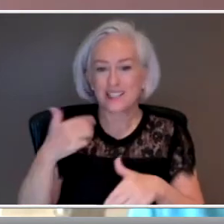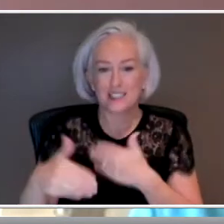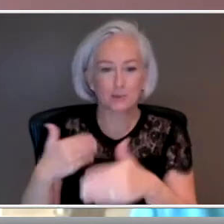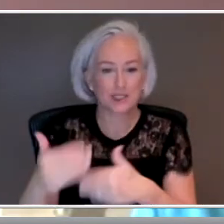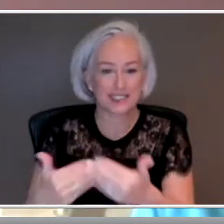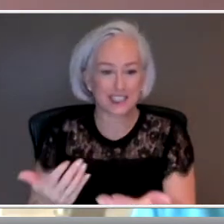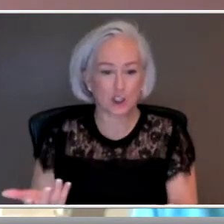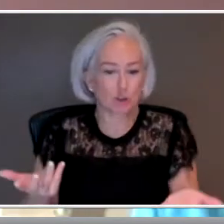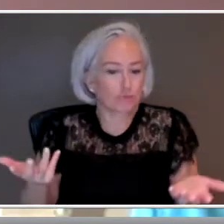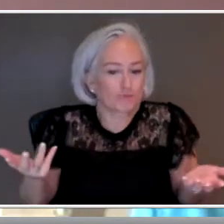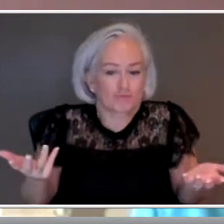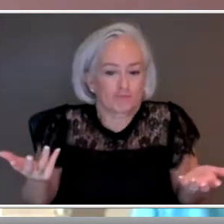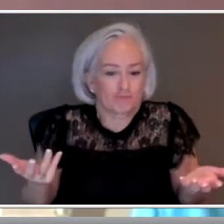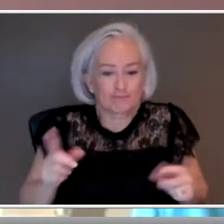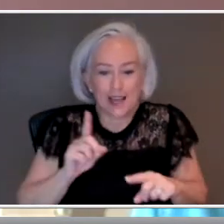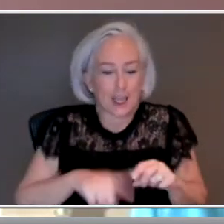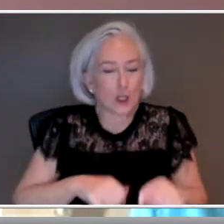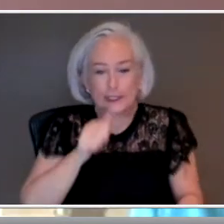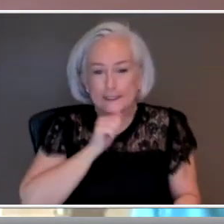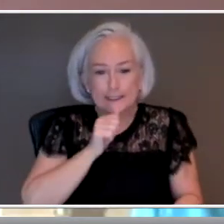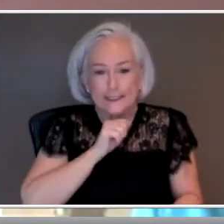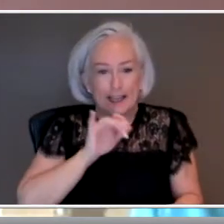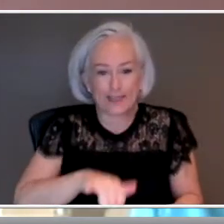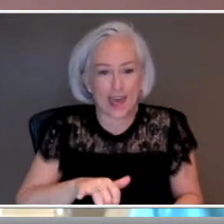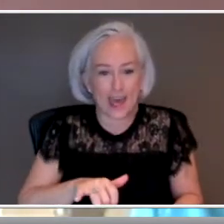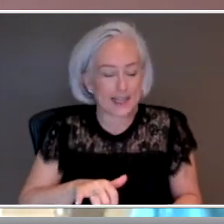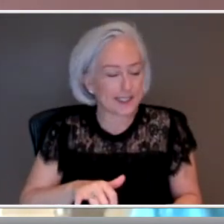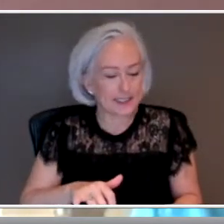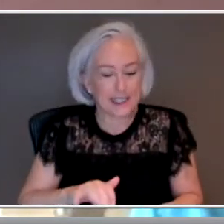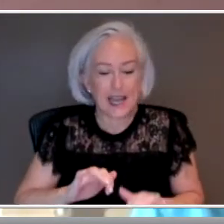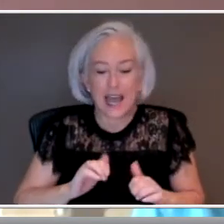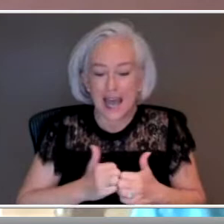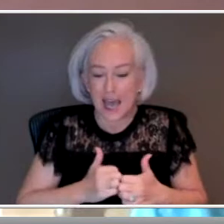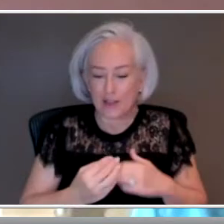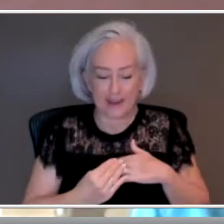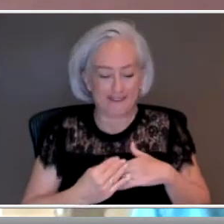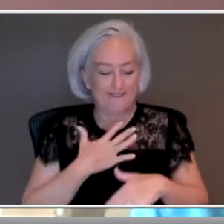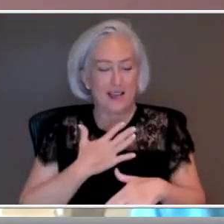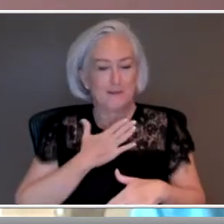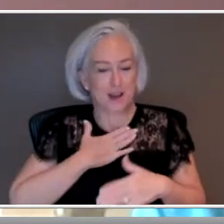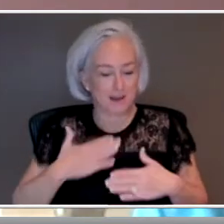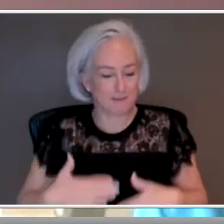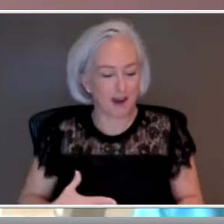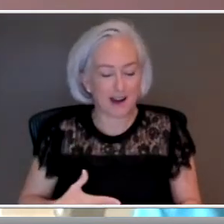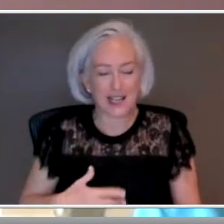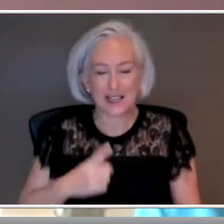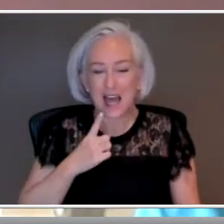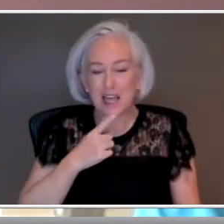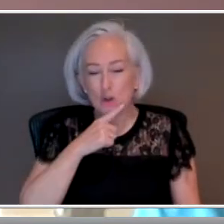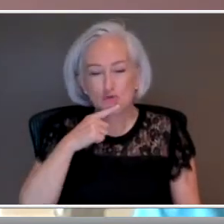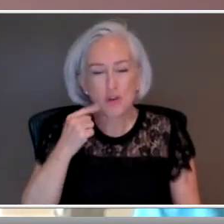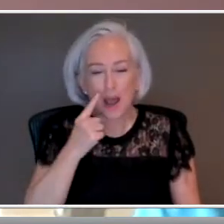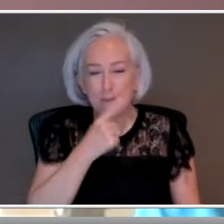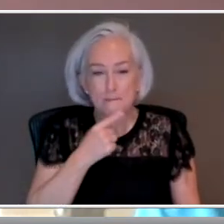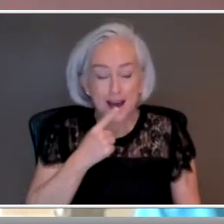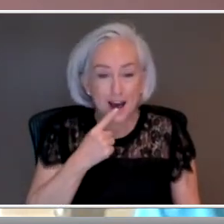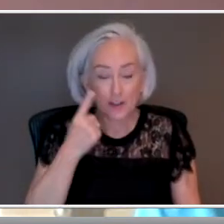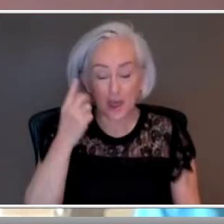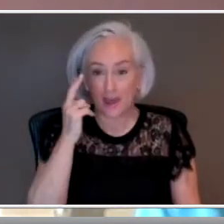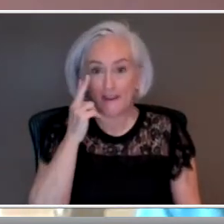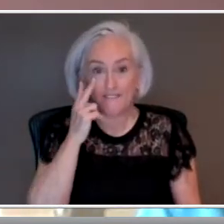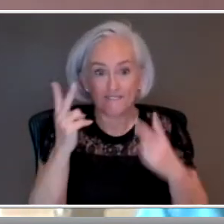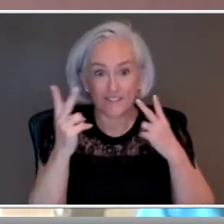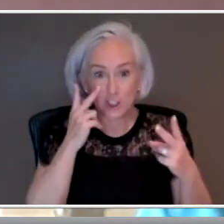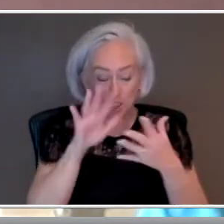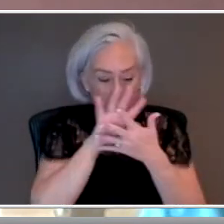I just could not tolerate them. The side effects of a dry mouth and headache and blurred vision were just a problem for me, so I